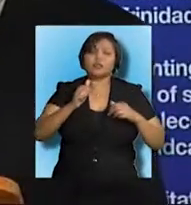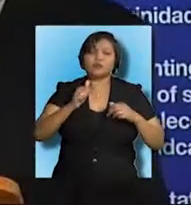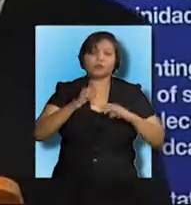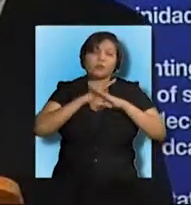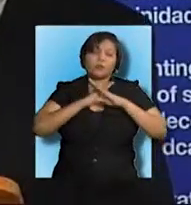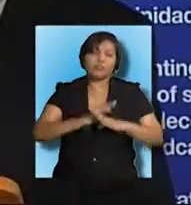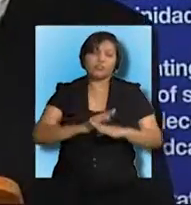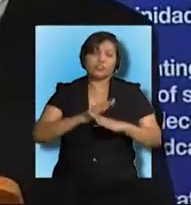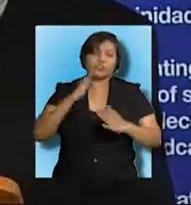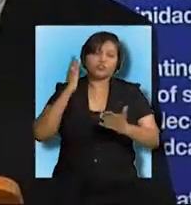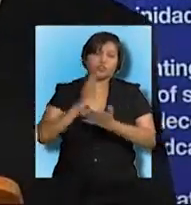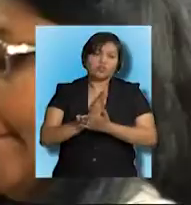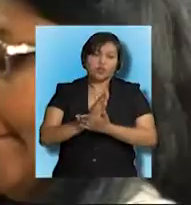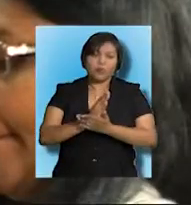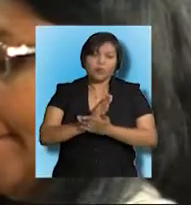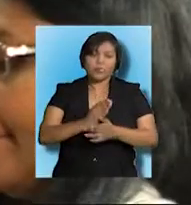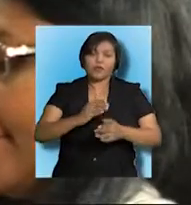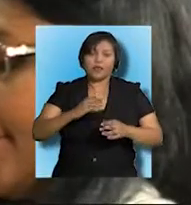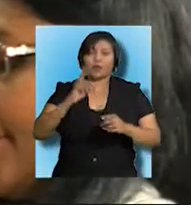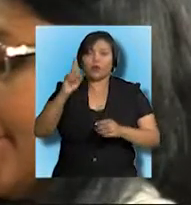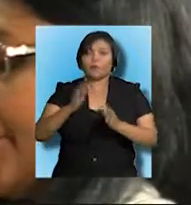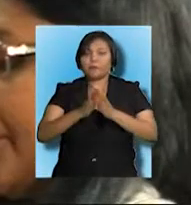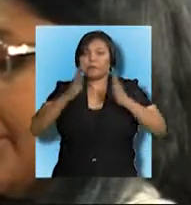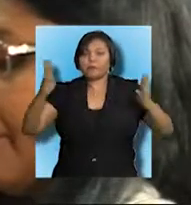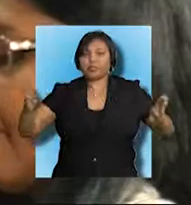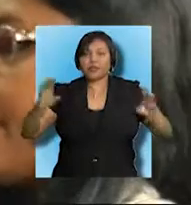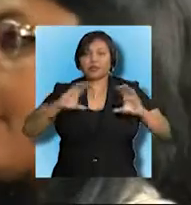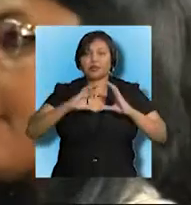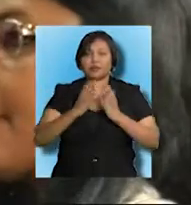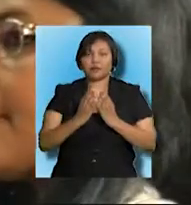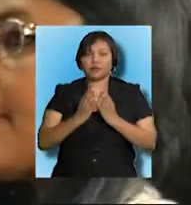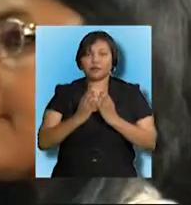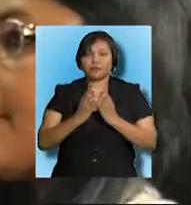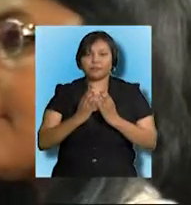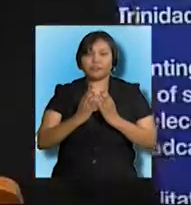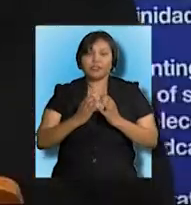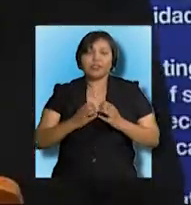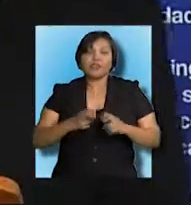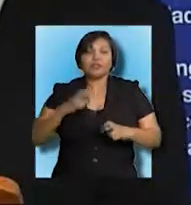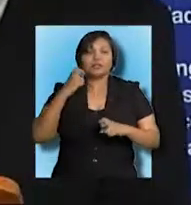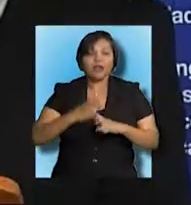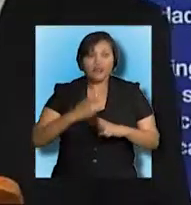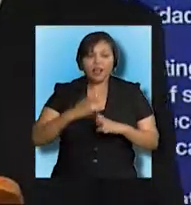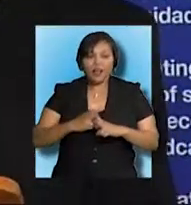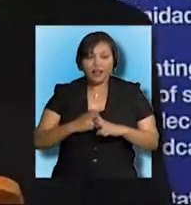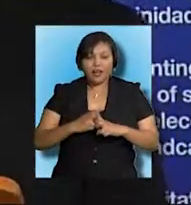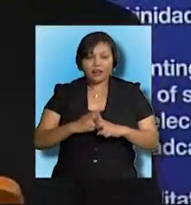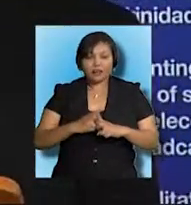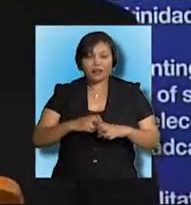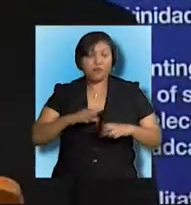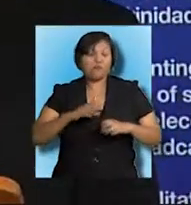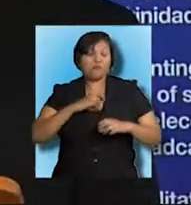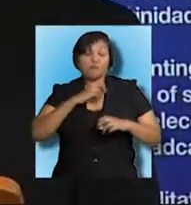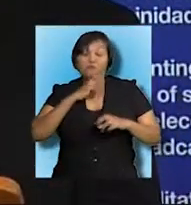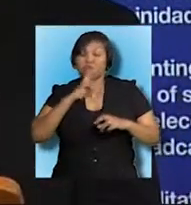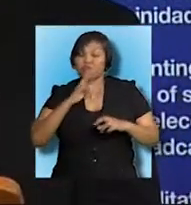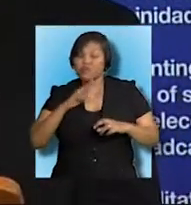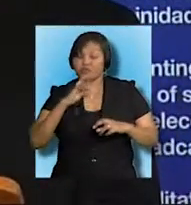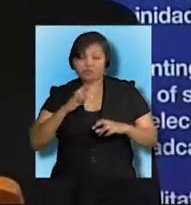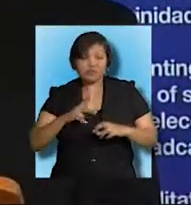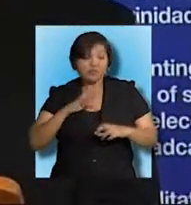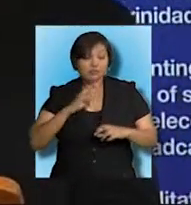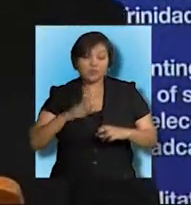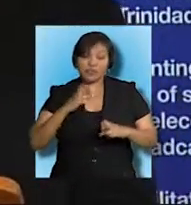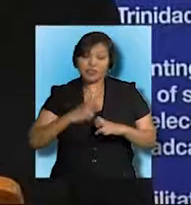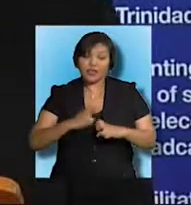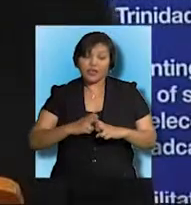we know is untenable. It is nearly impossible to deconstruct a media